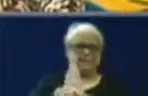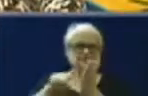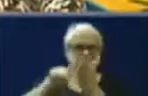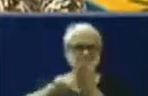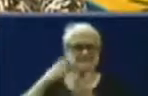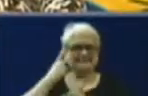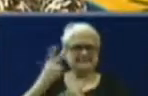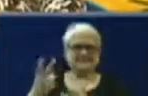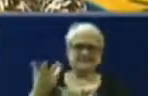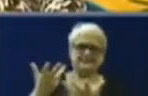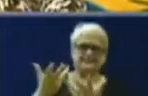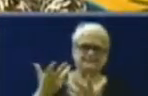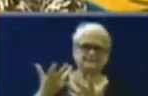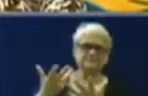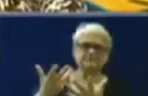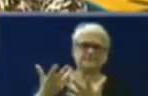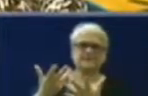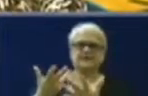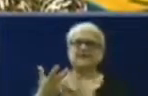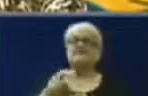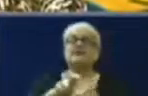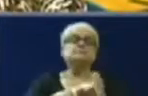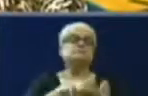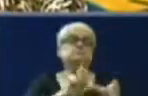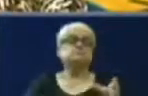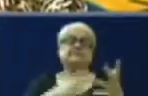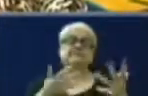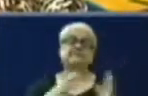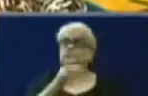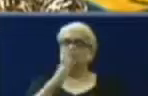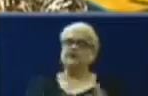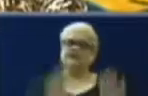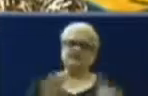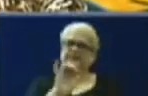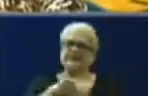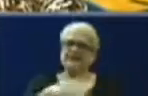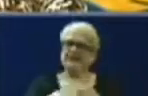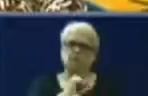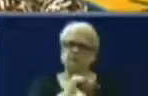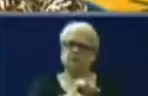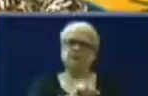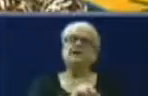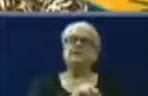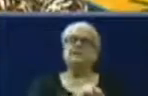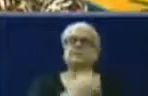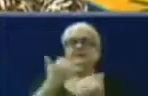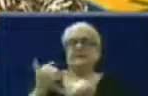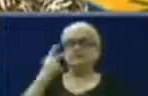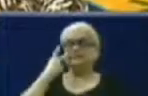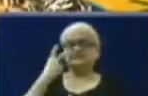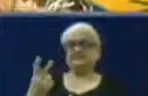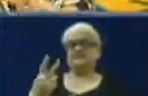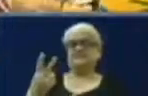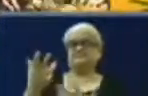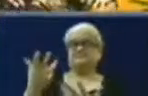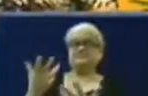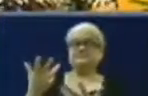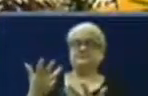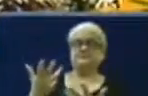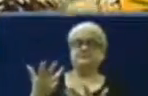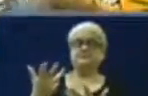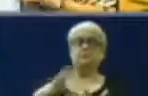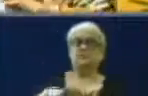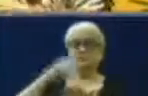dropouts. Okay. Anything else? Okay. Thank you all very much. Thank you. We appreciate the